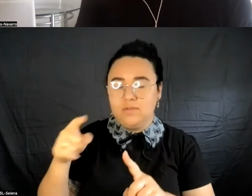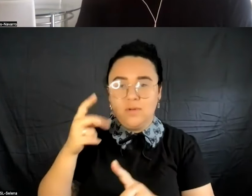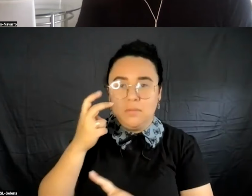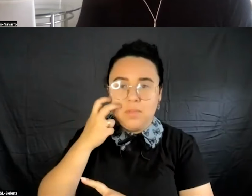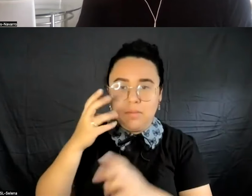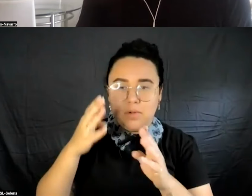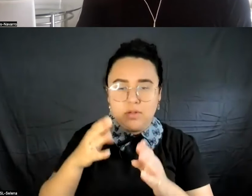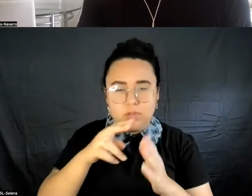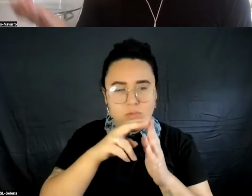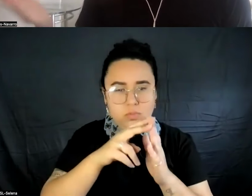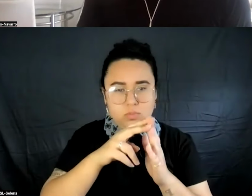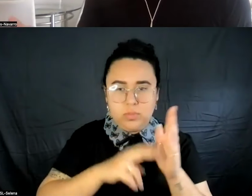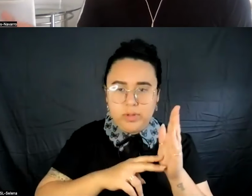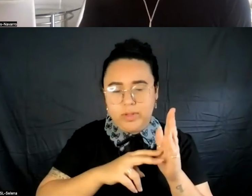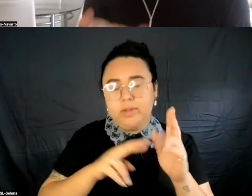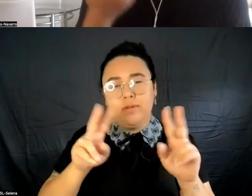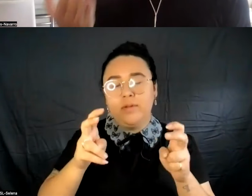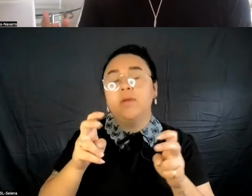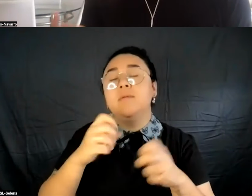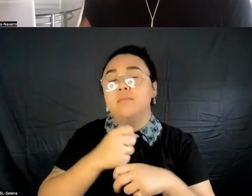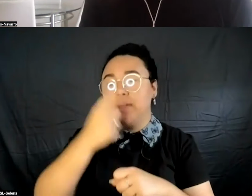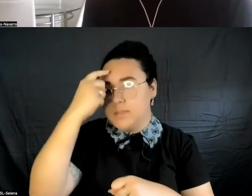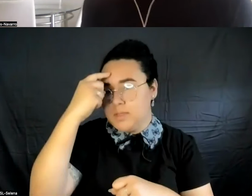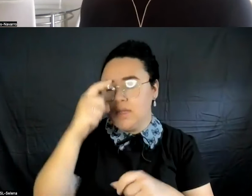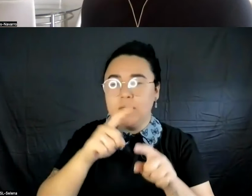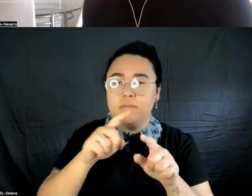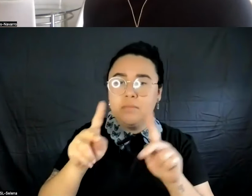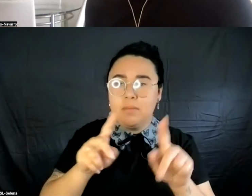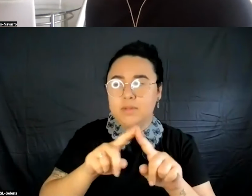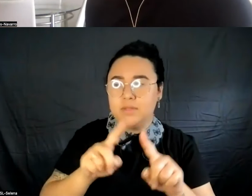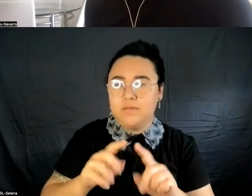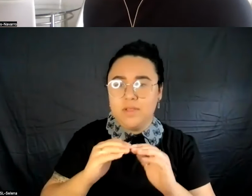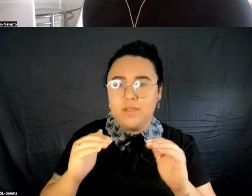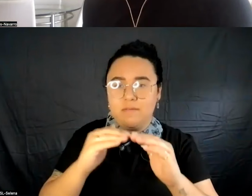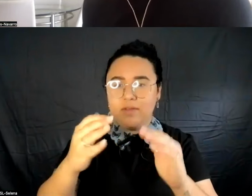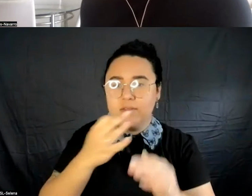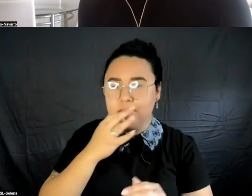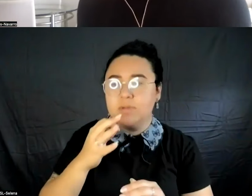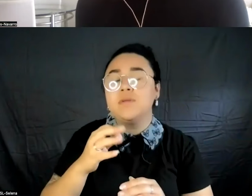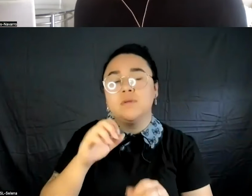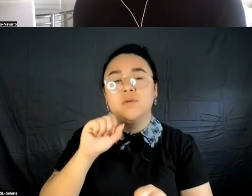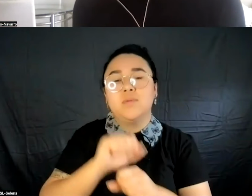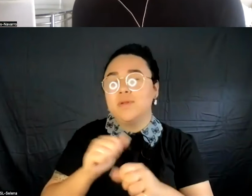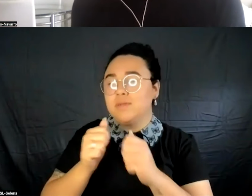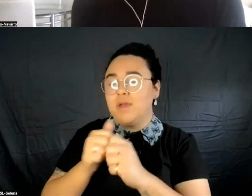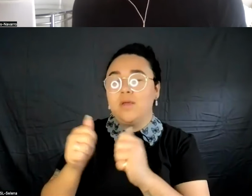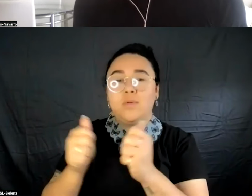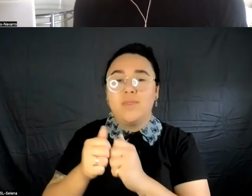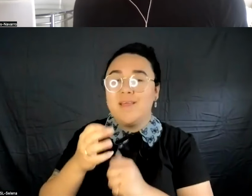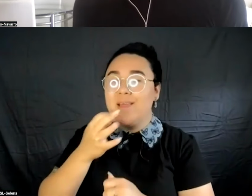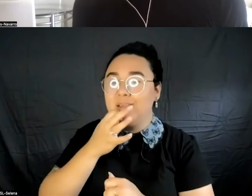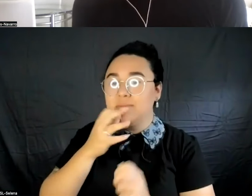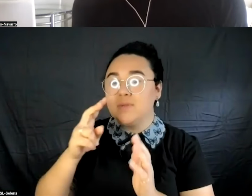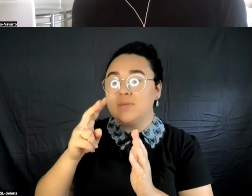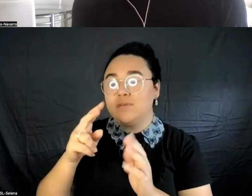for people of different like levels of expertise. One thing is to work together with an expert screen reader user, and another